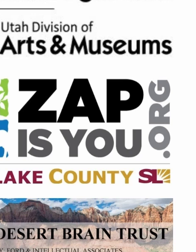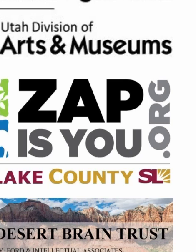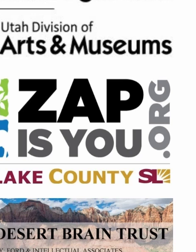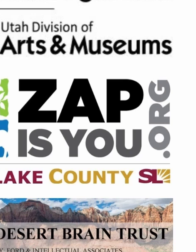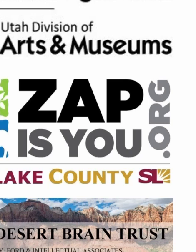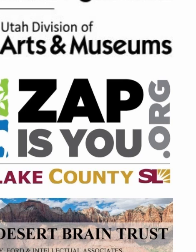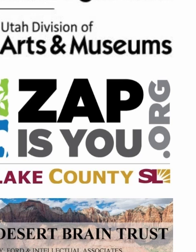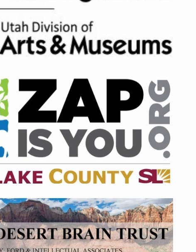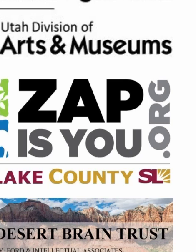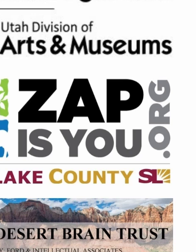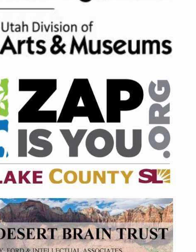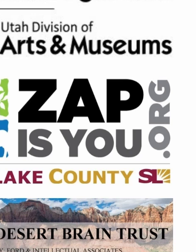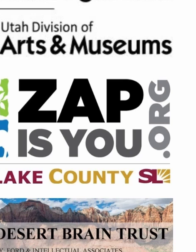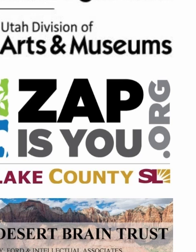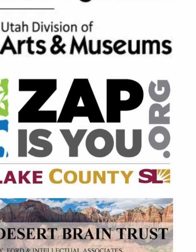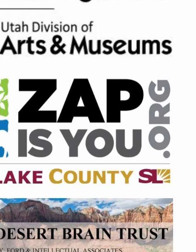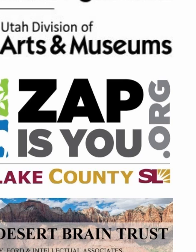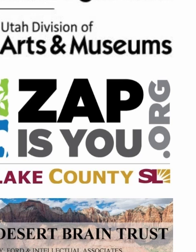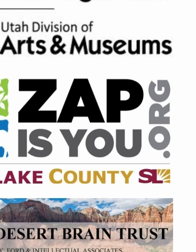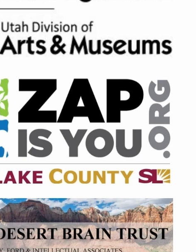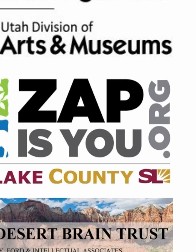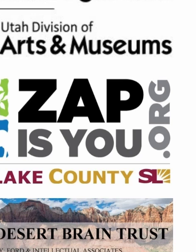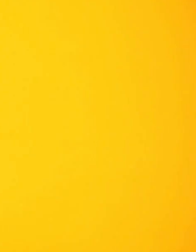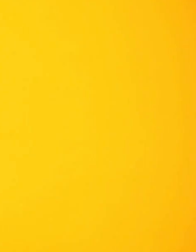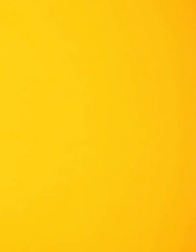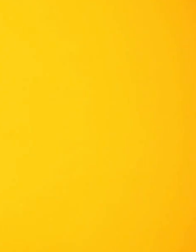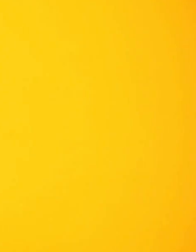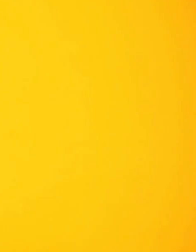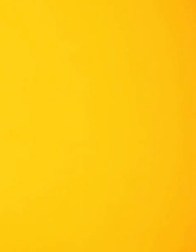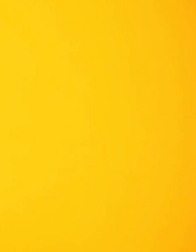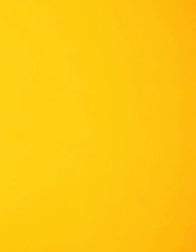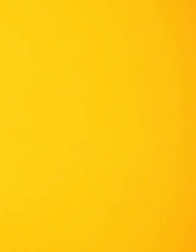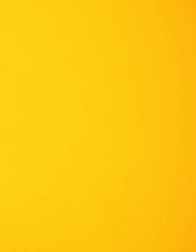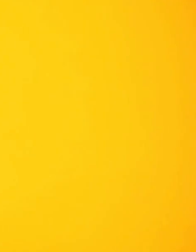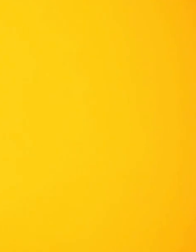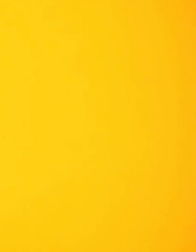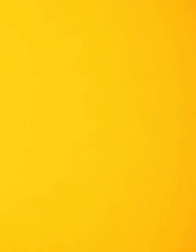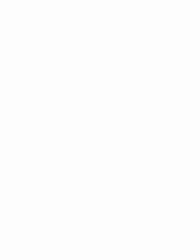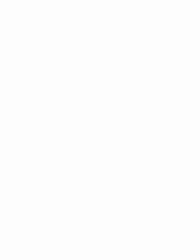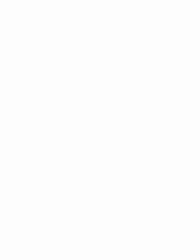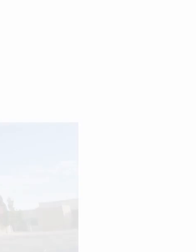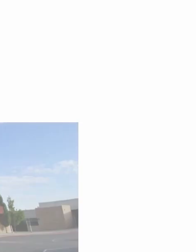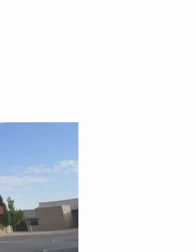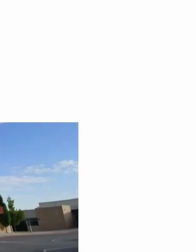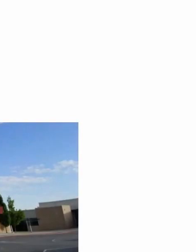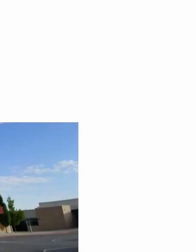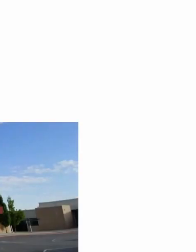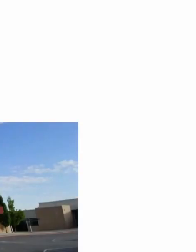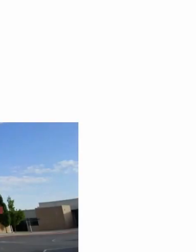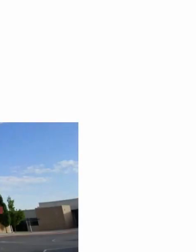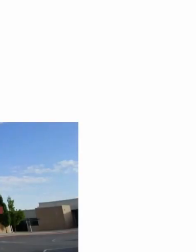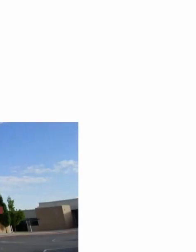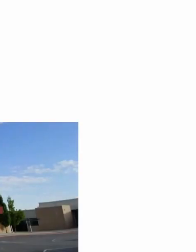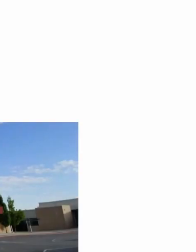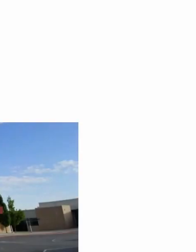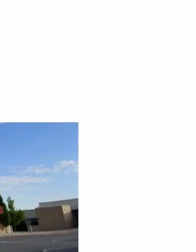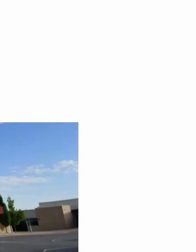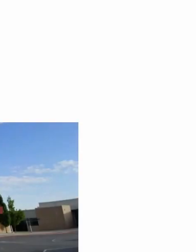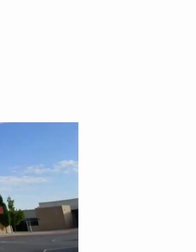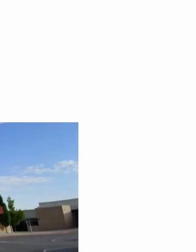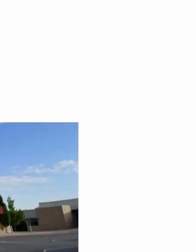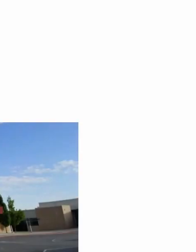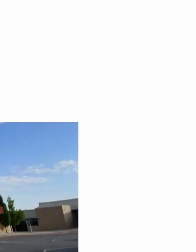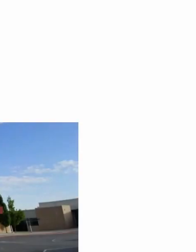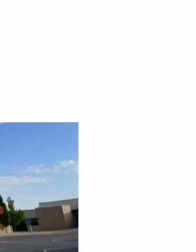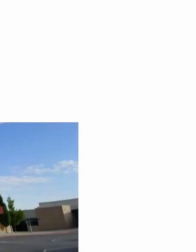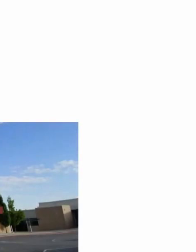the Ashton Family Foundation, and individuals like you. We appreciate the collaboration with the Salt Lake